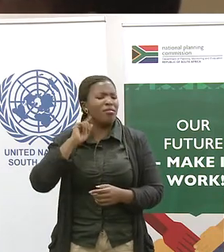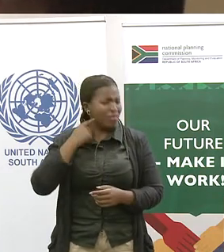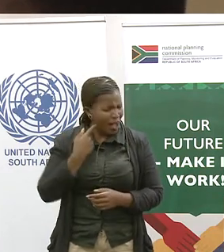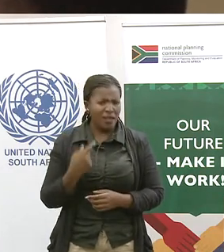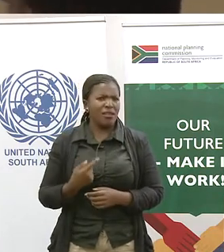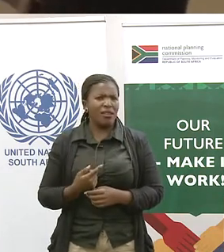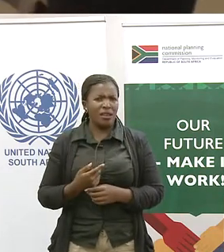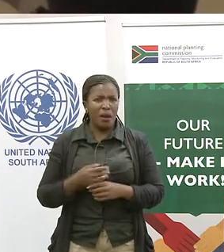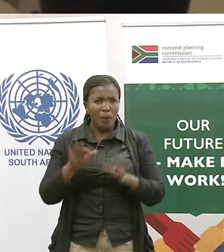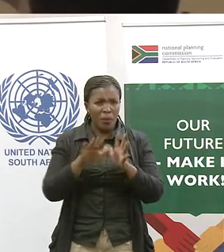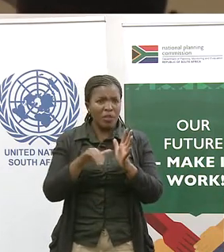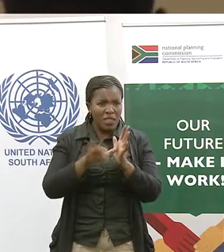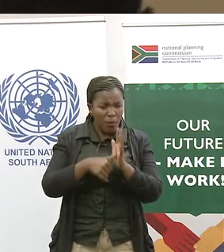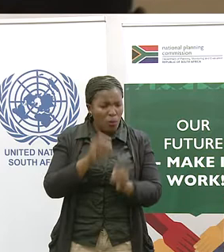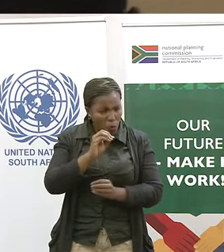so on.